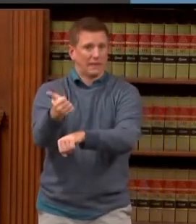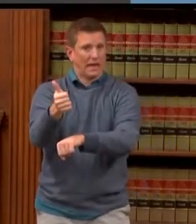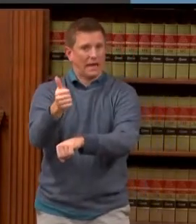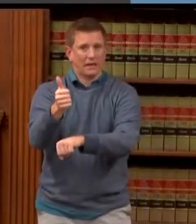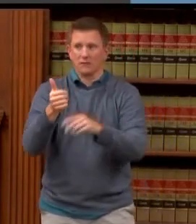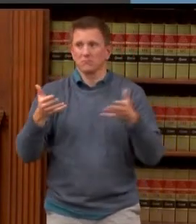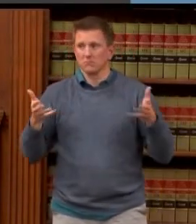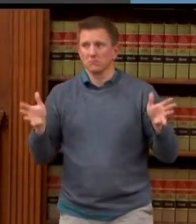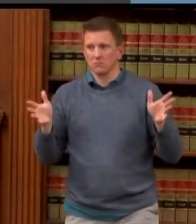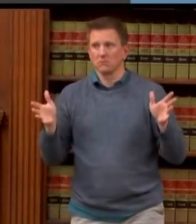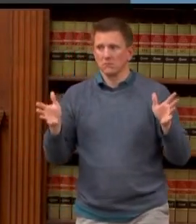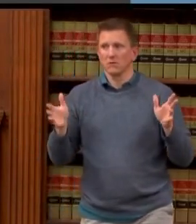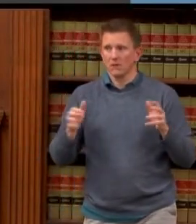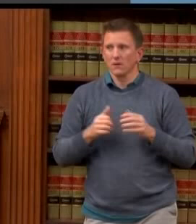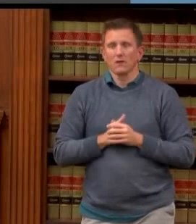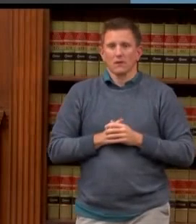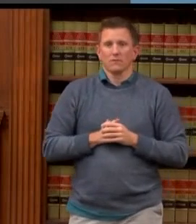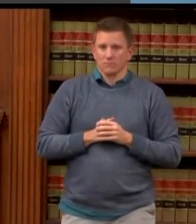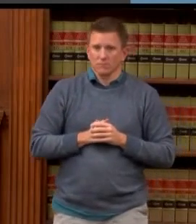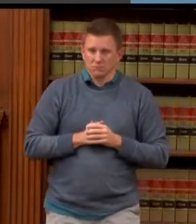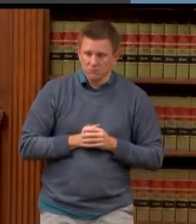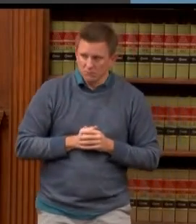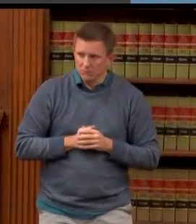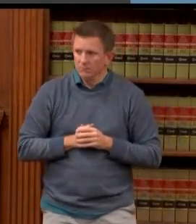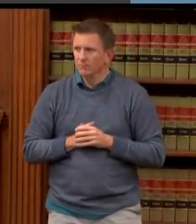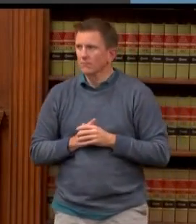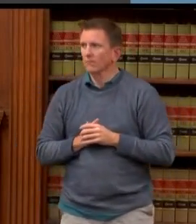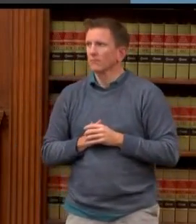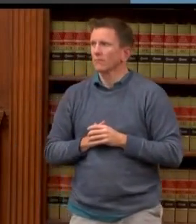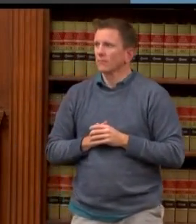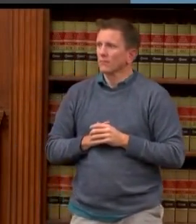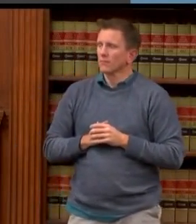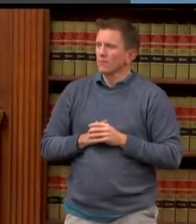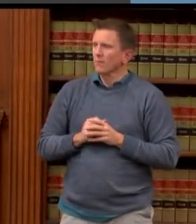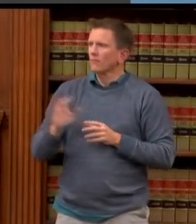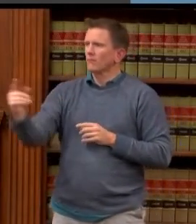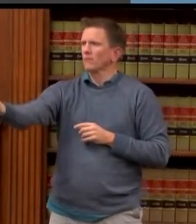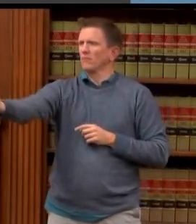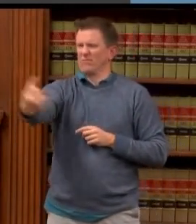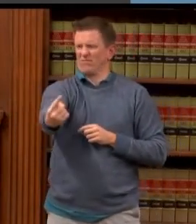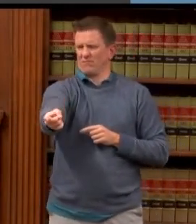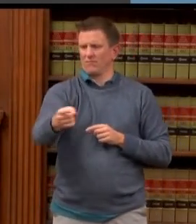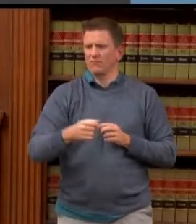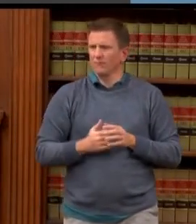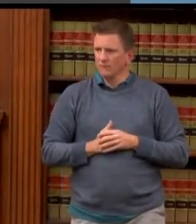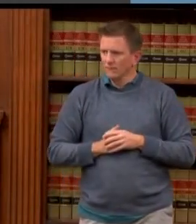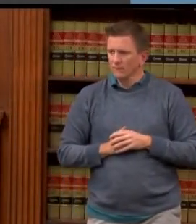Hi, this is Seth at the Denver Gazette. I guess I'm confused about.